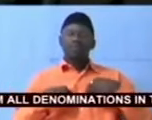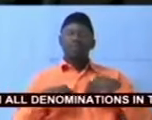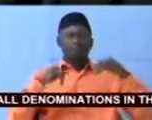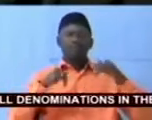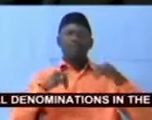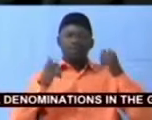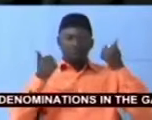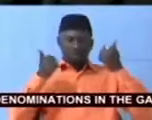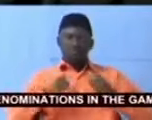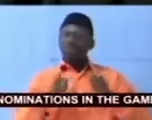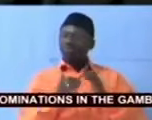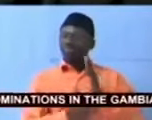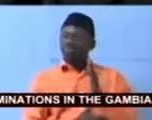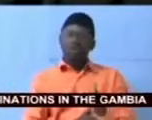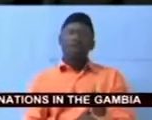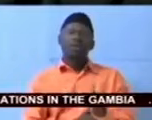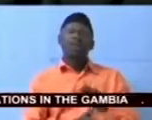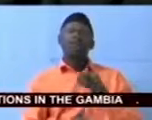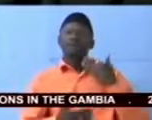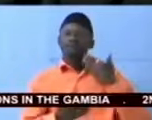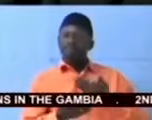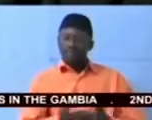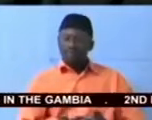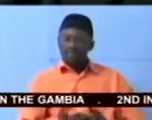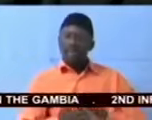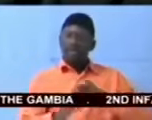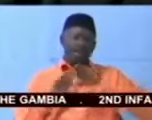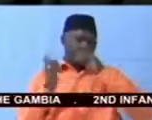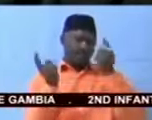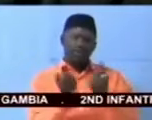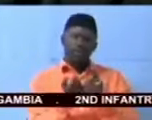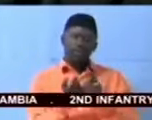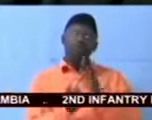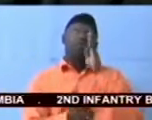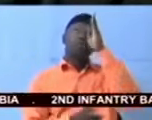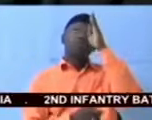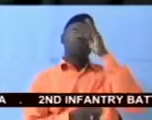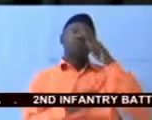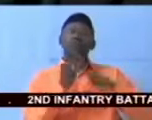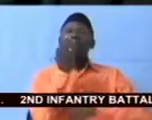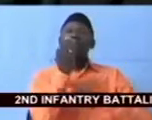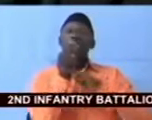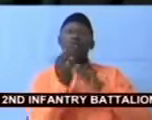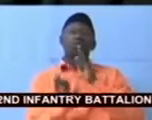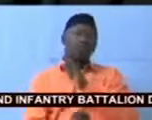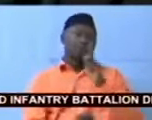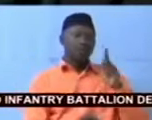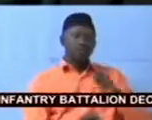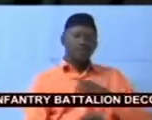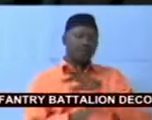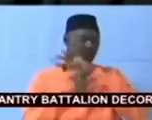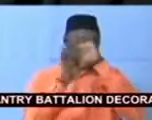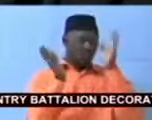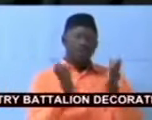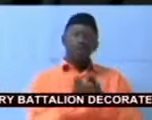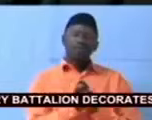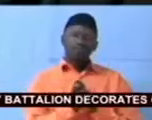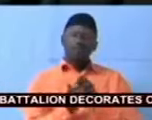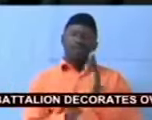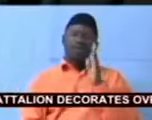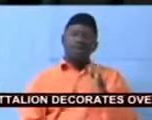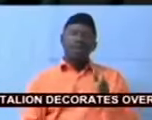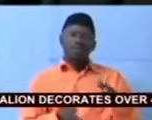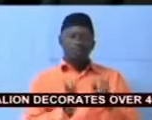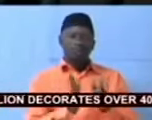And at the end of it, you reward each and everyone accordingly. This we ask through Jesus Christ our